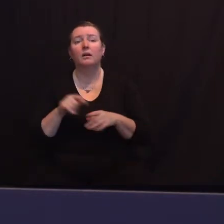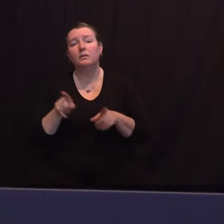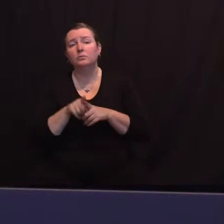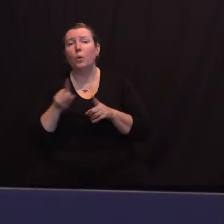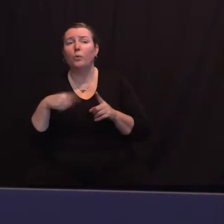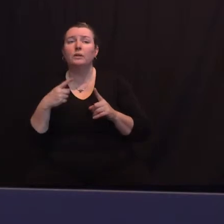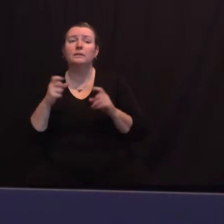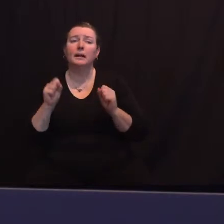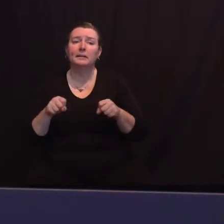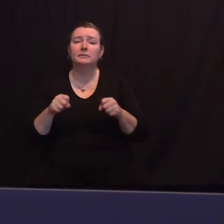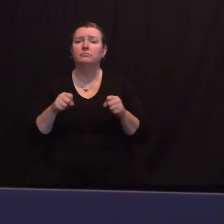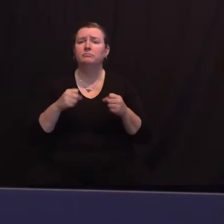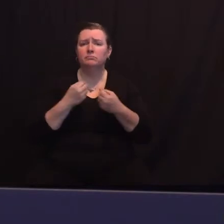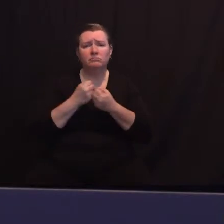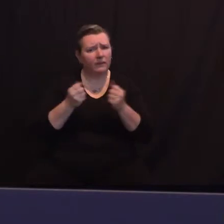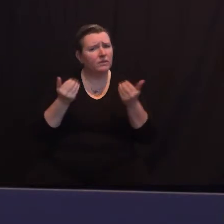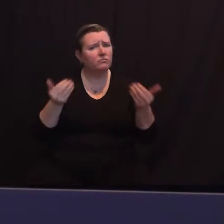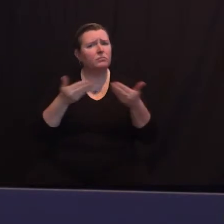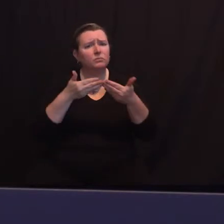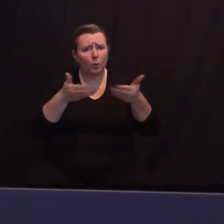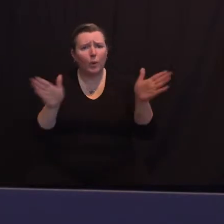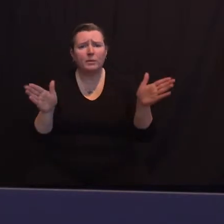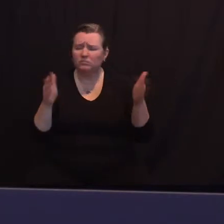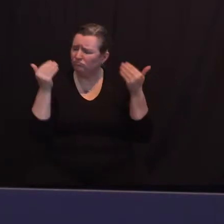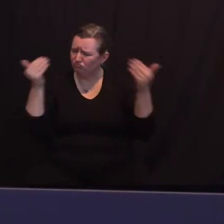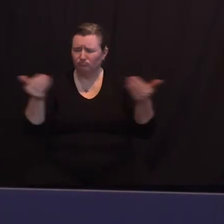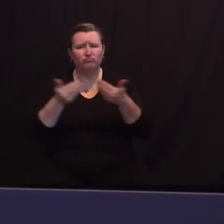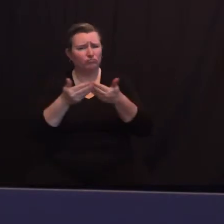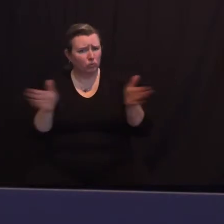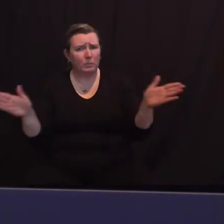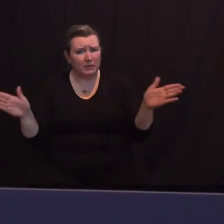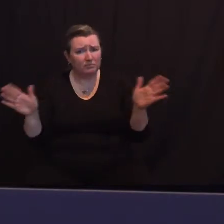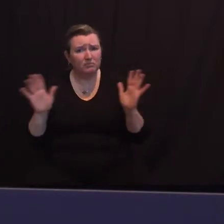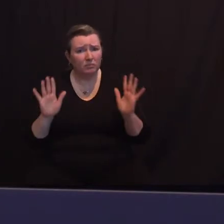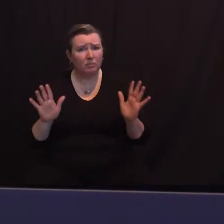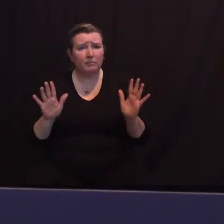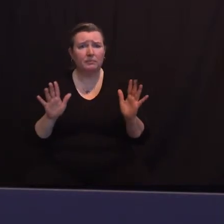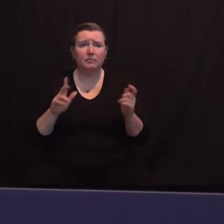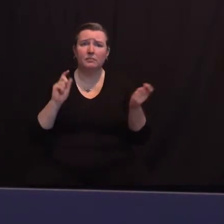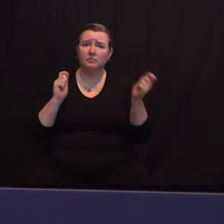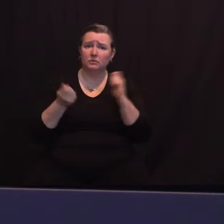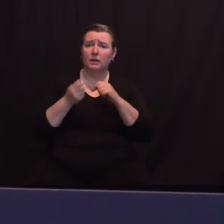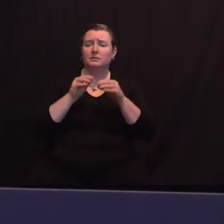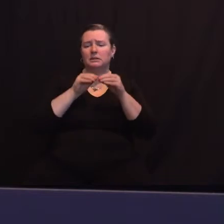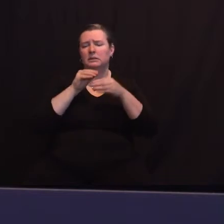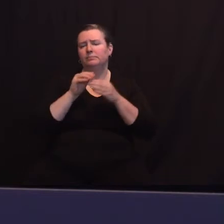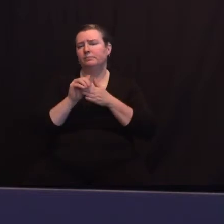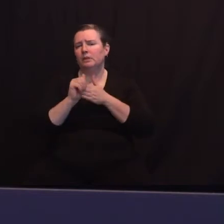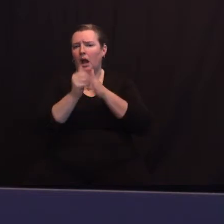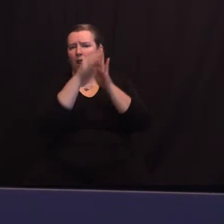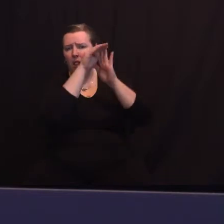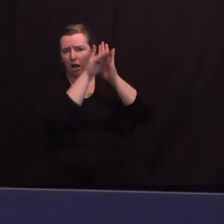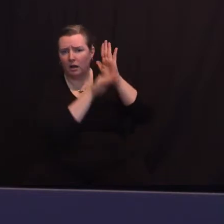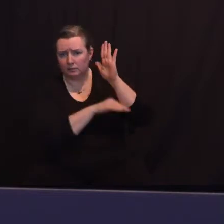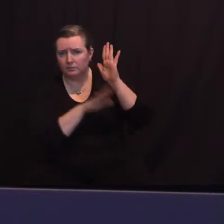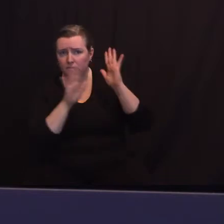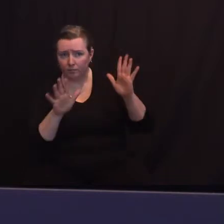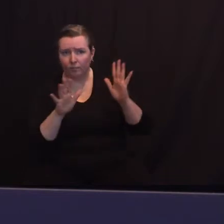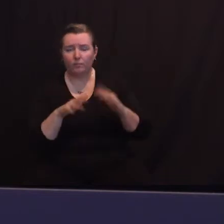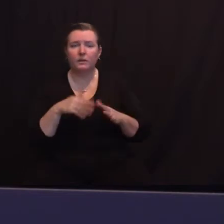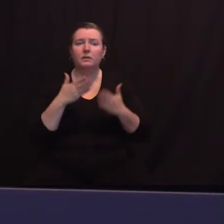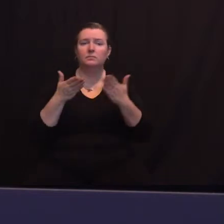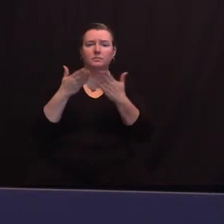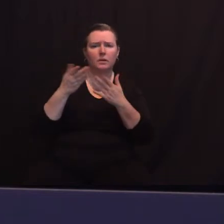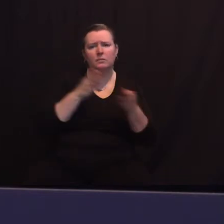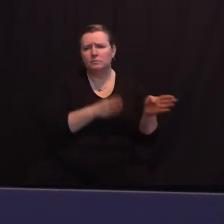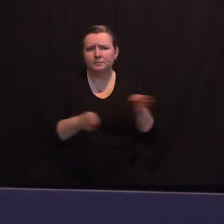so safely. Our revised guidance is intended to offer public health recommendations and strategies for local health